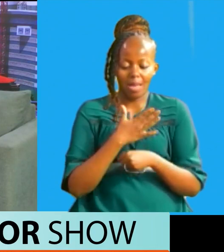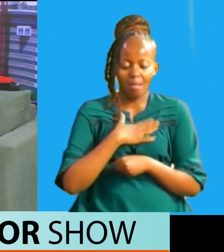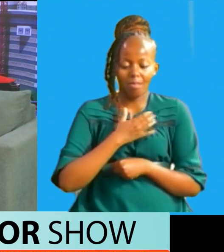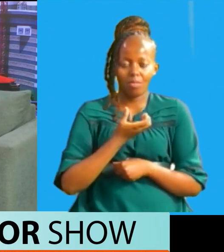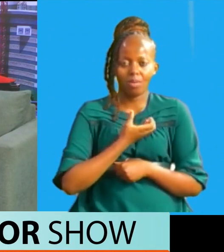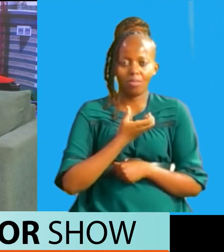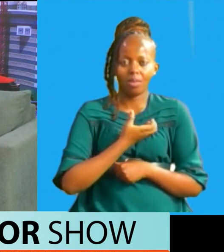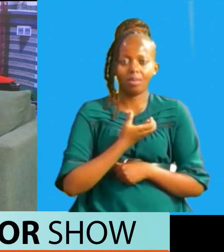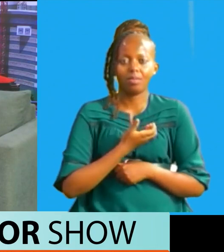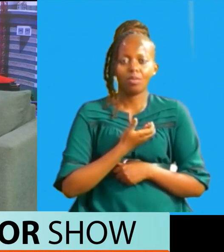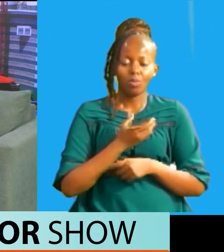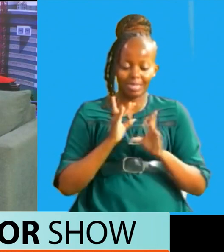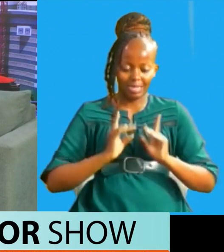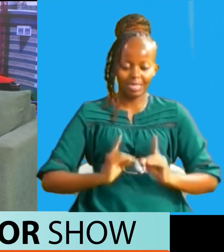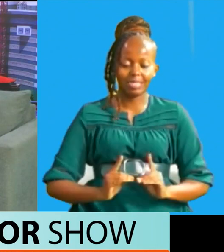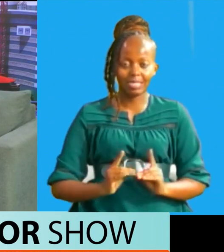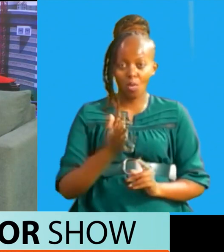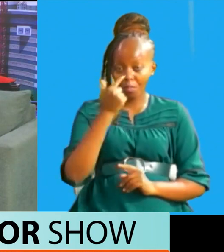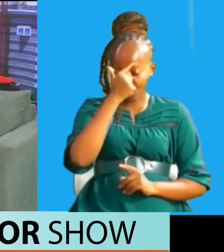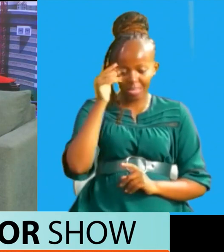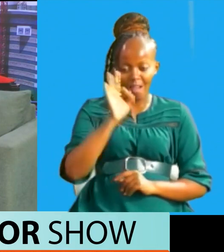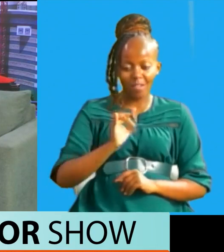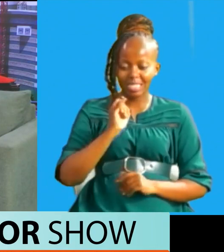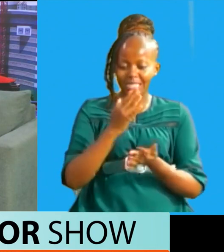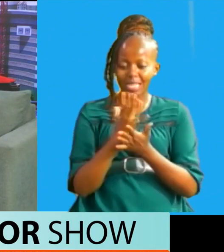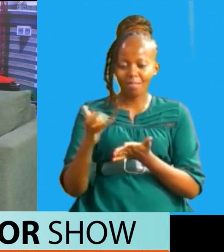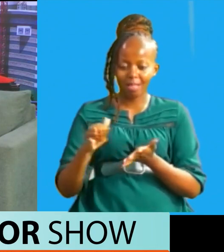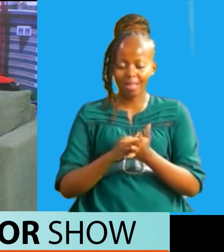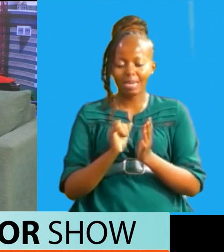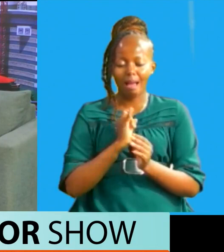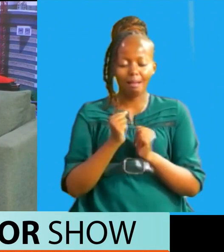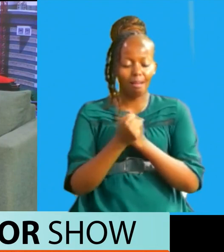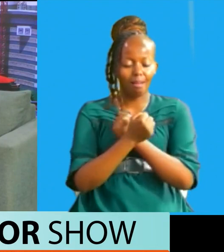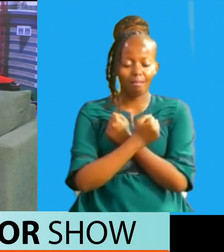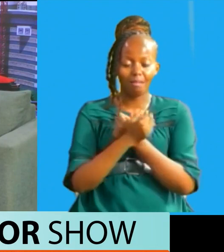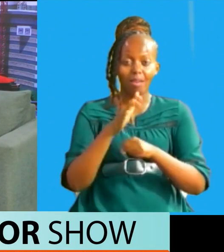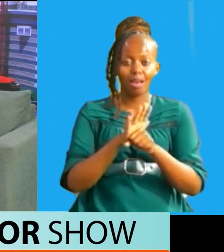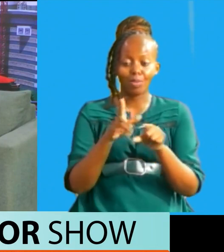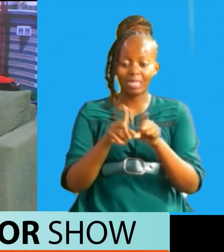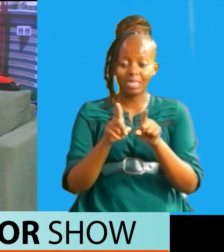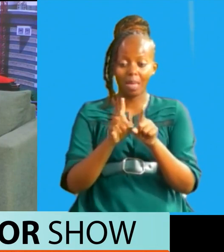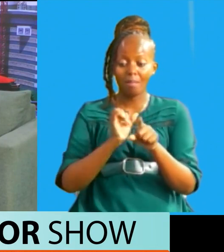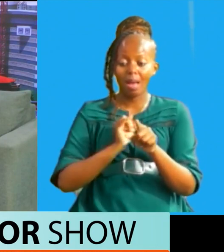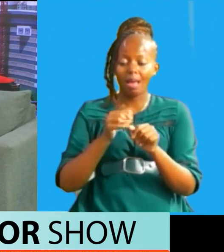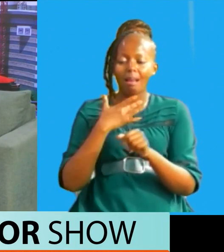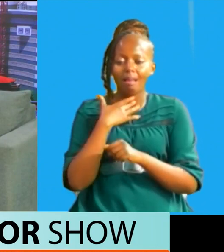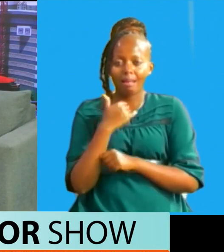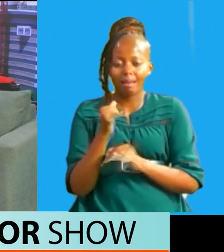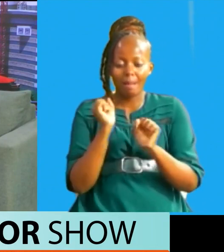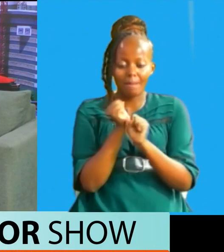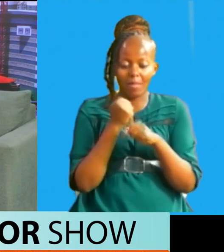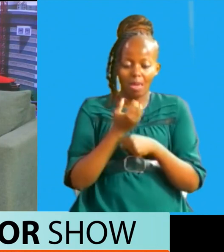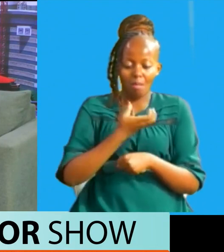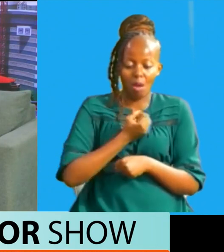my dresses, because fashion is something that I really, really love, and I also love designing my stuff